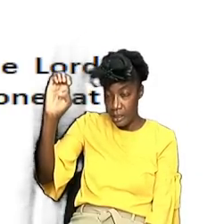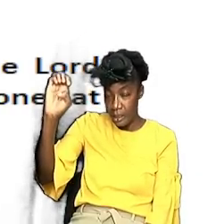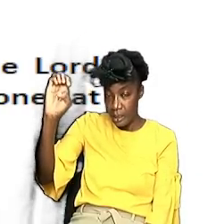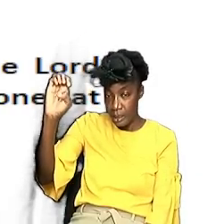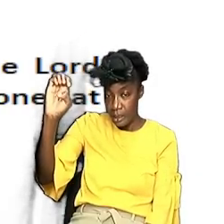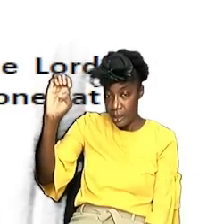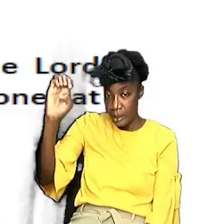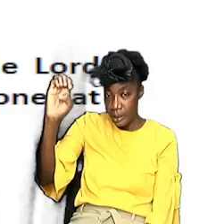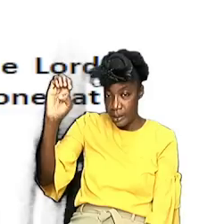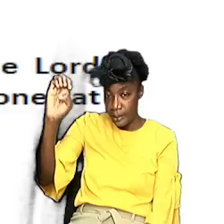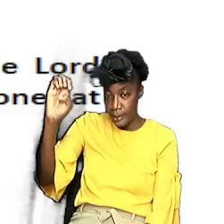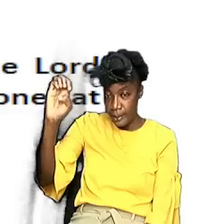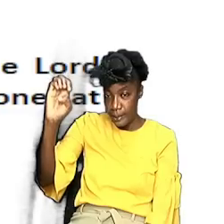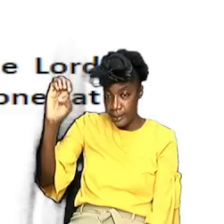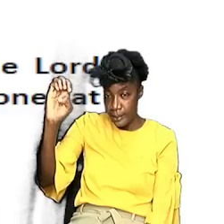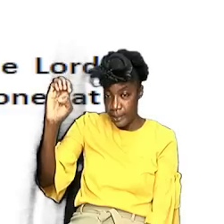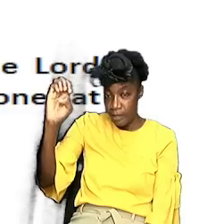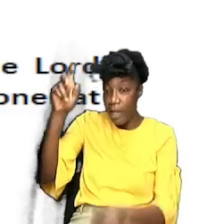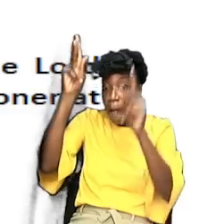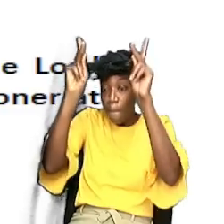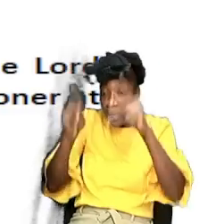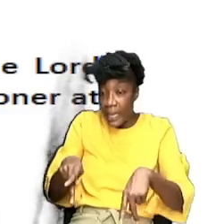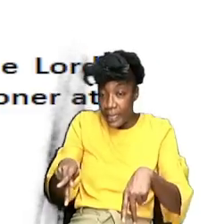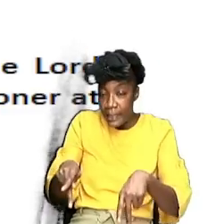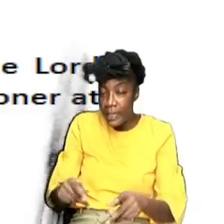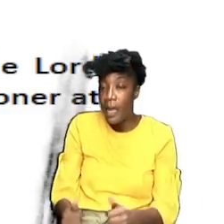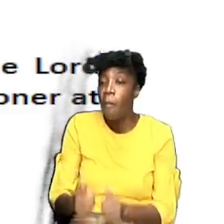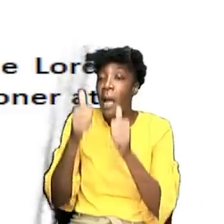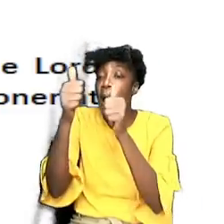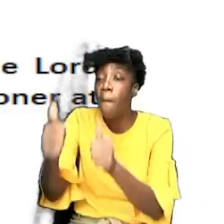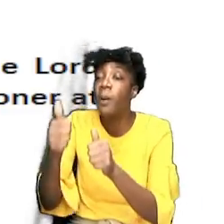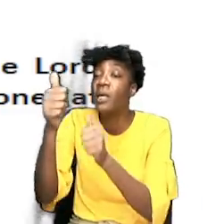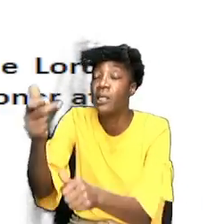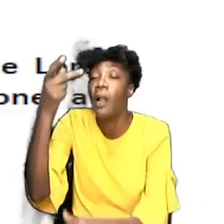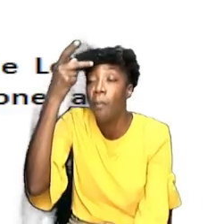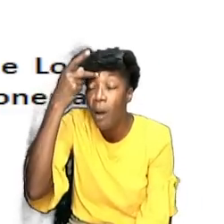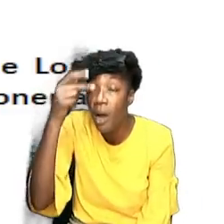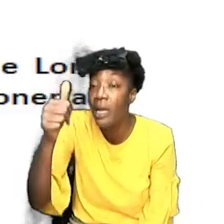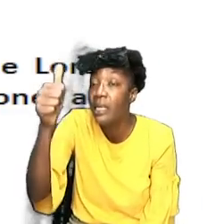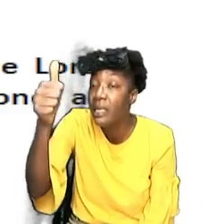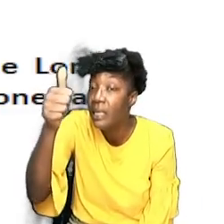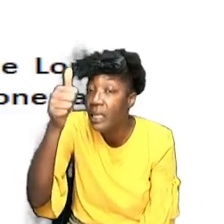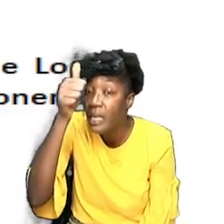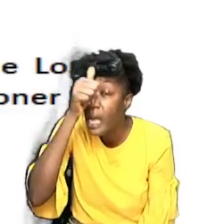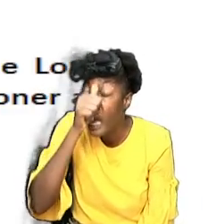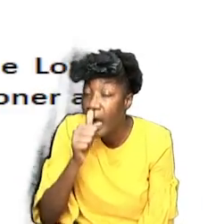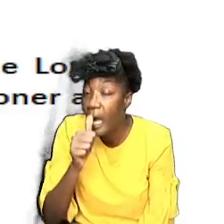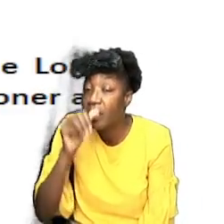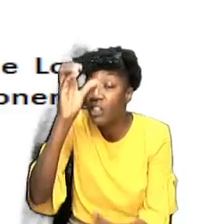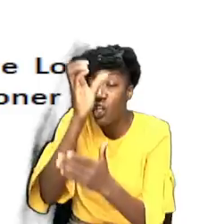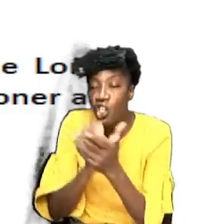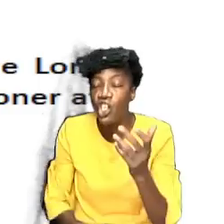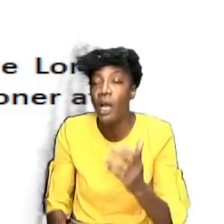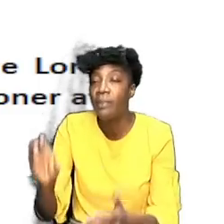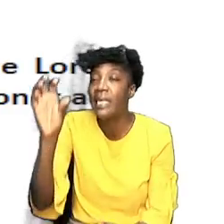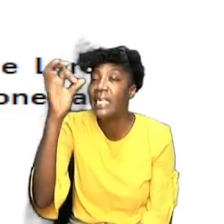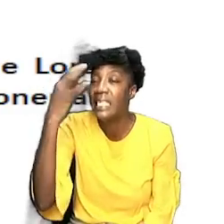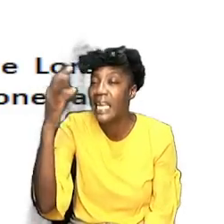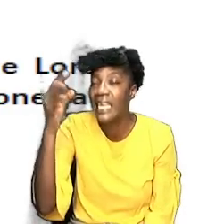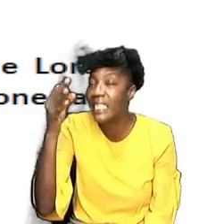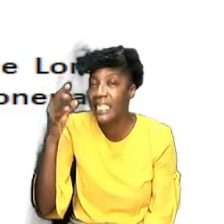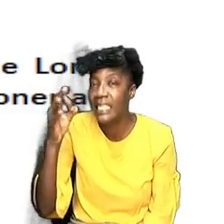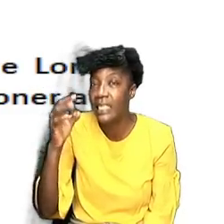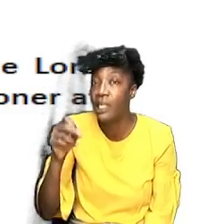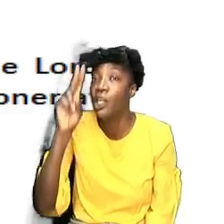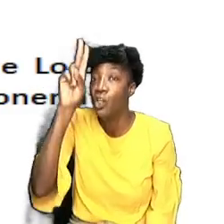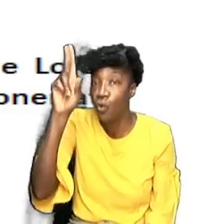planted by the Apostle Paul in Acts chapter 19. And if you can remember, Aquila and